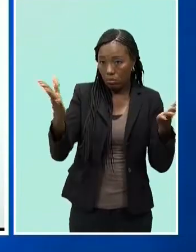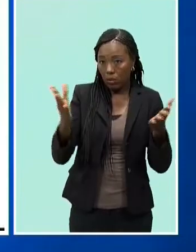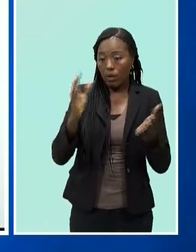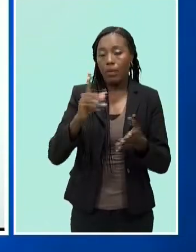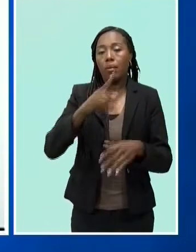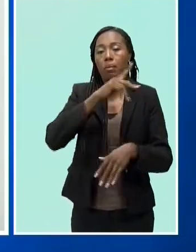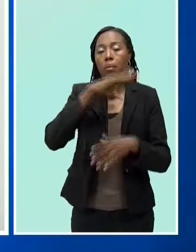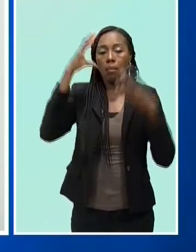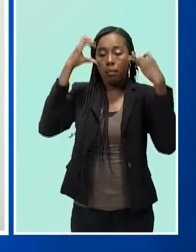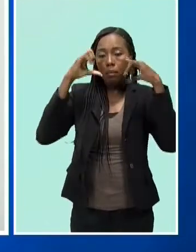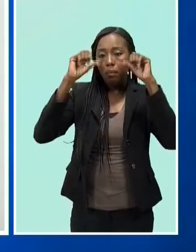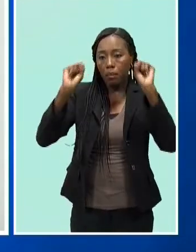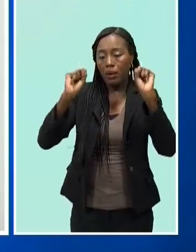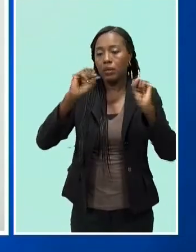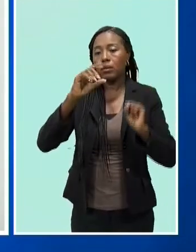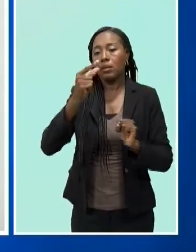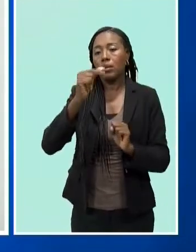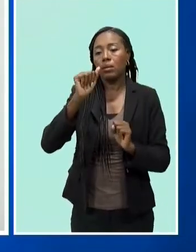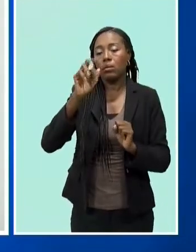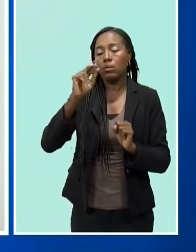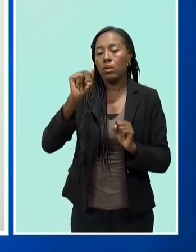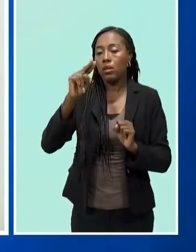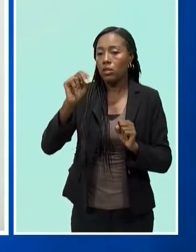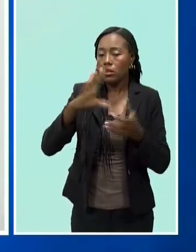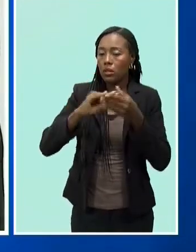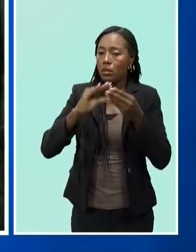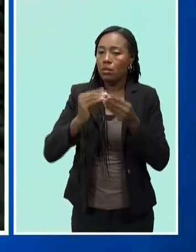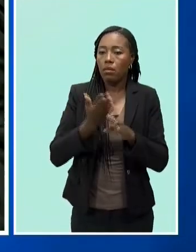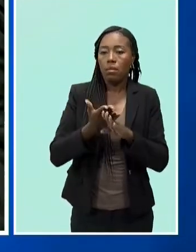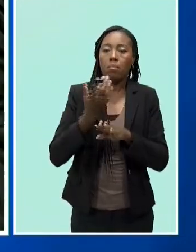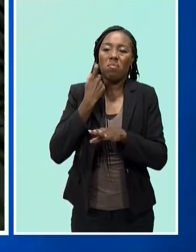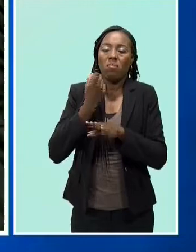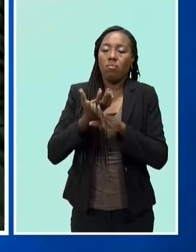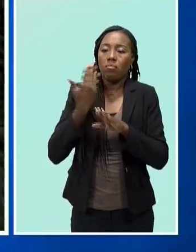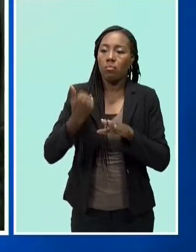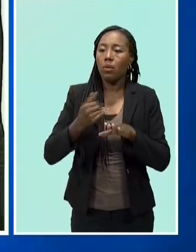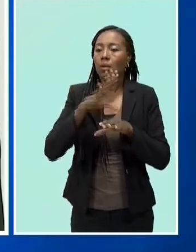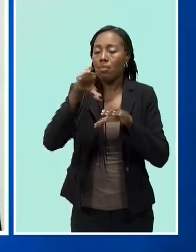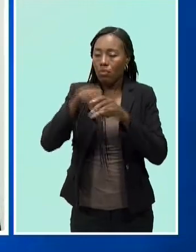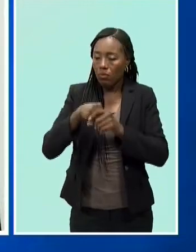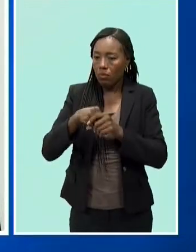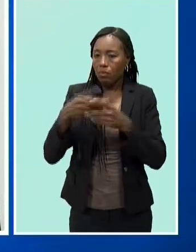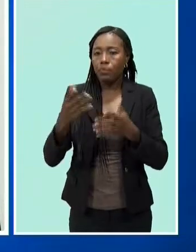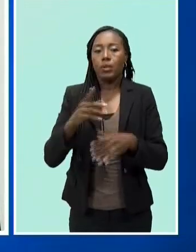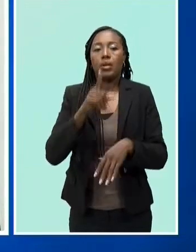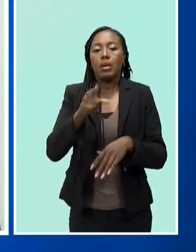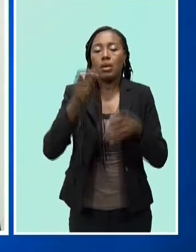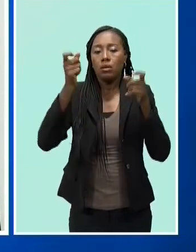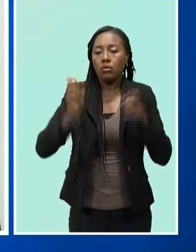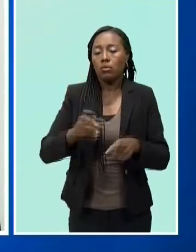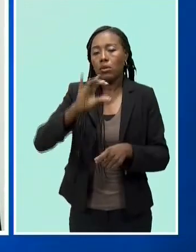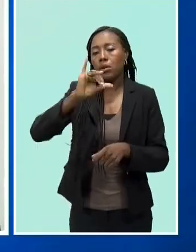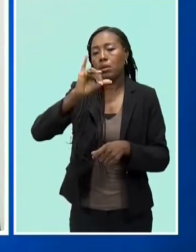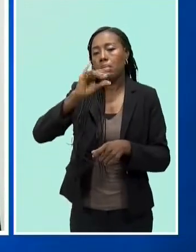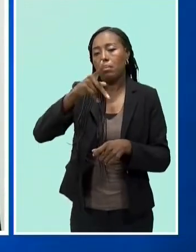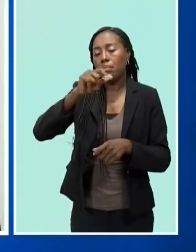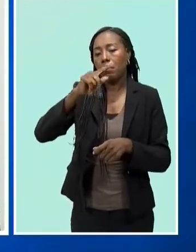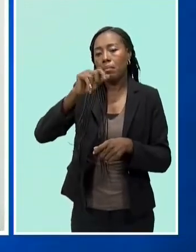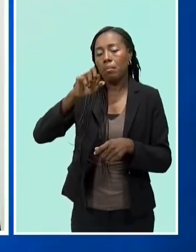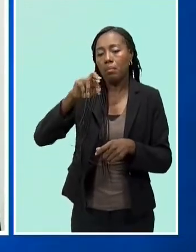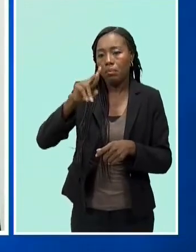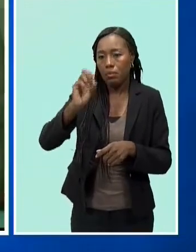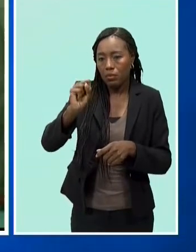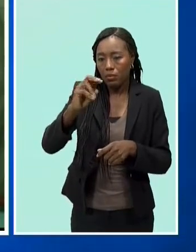with former chairman of the Guyana Elections Commission, GECOM, Justice retired James Patterson, who has since demitted office.